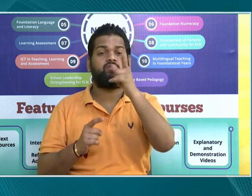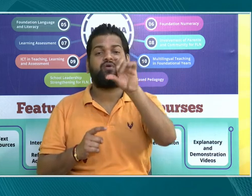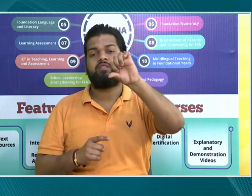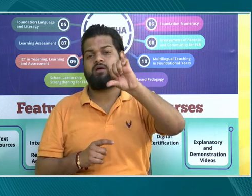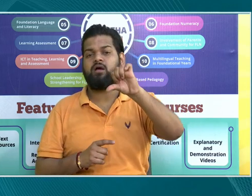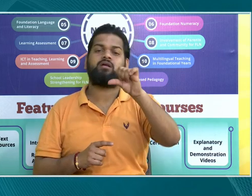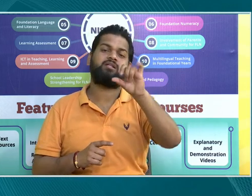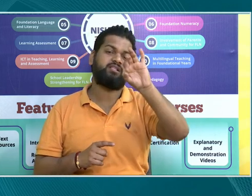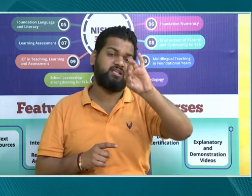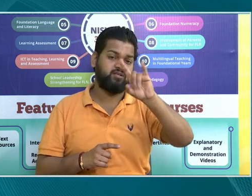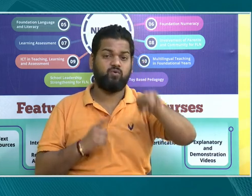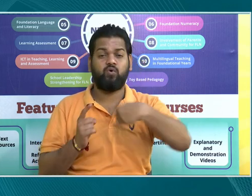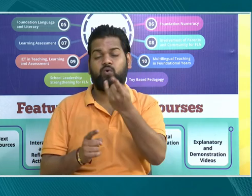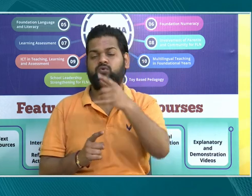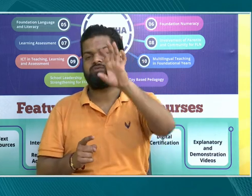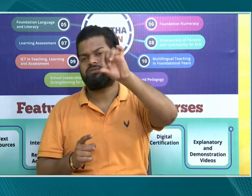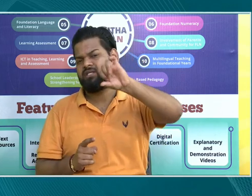1970,